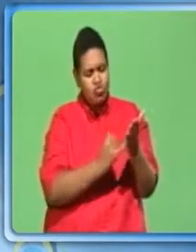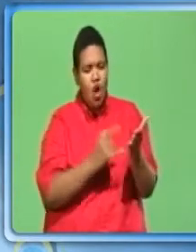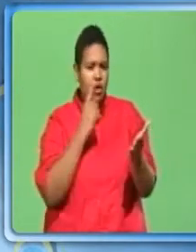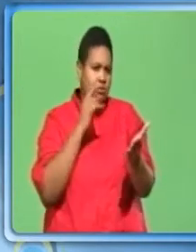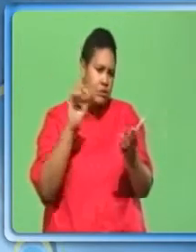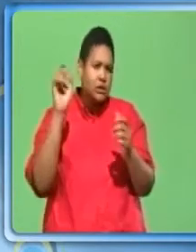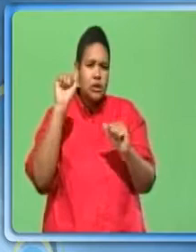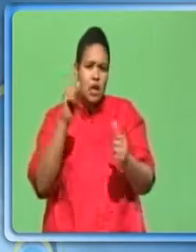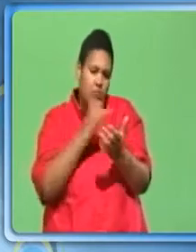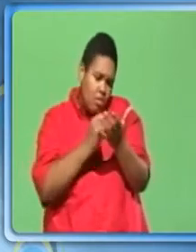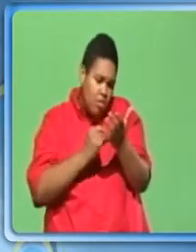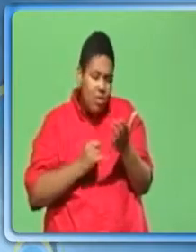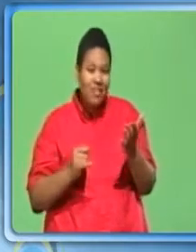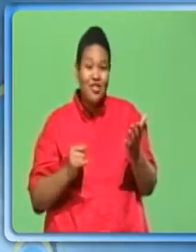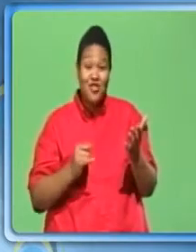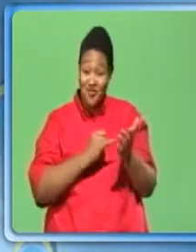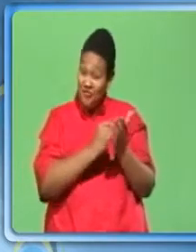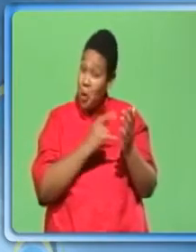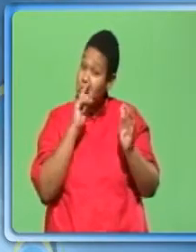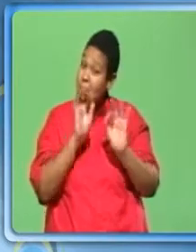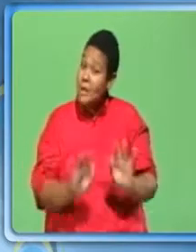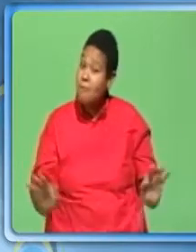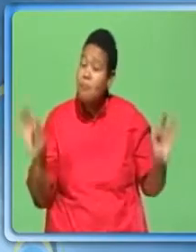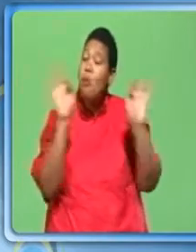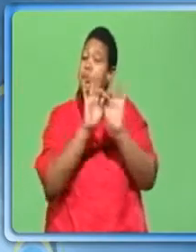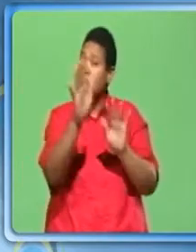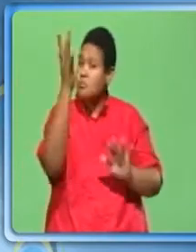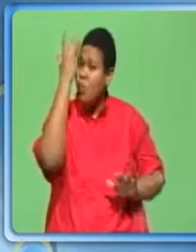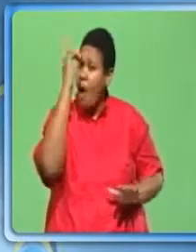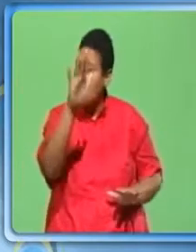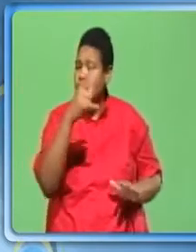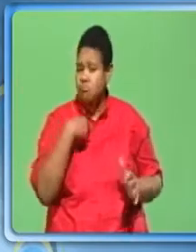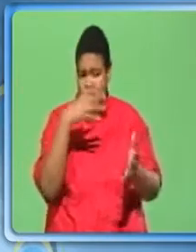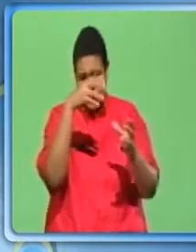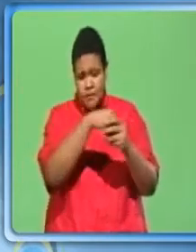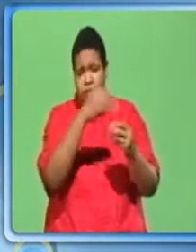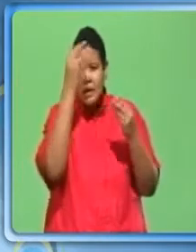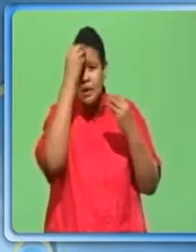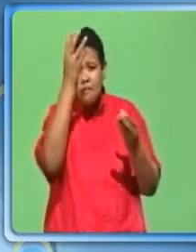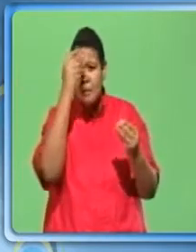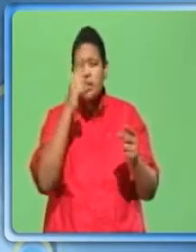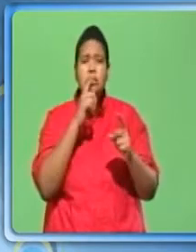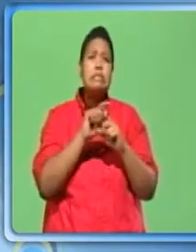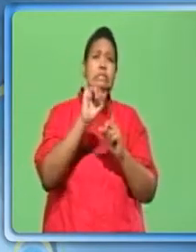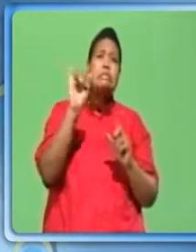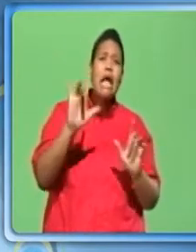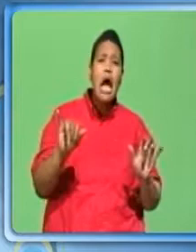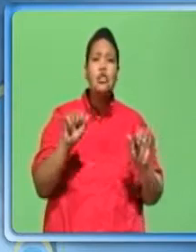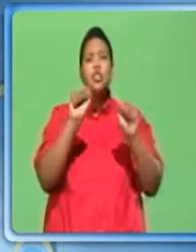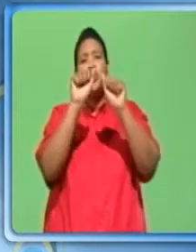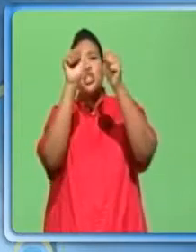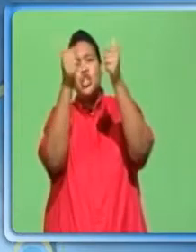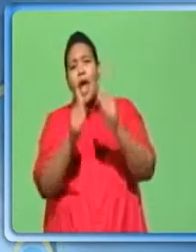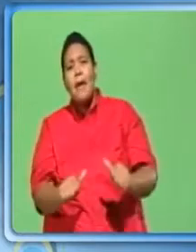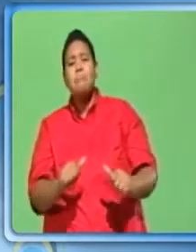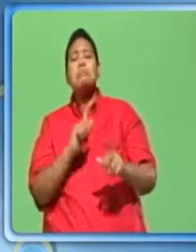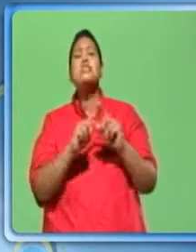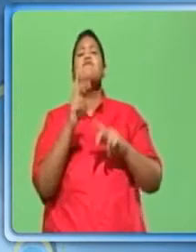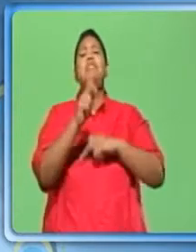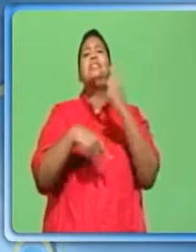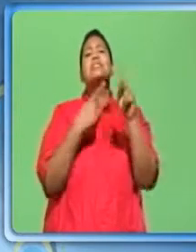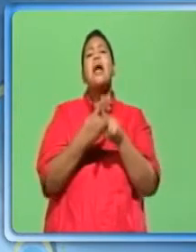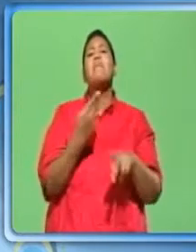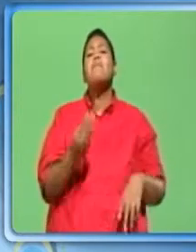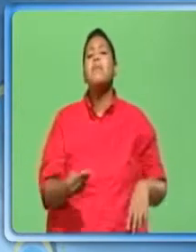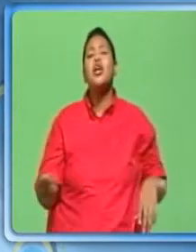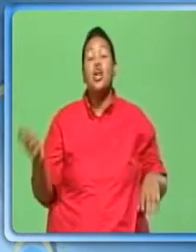sketch. Drawing is important as they contain information regarding the size, shape, type of materials,